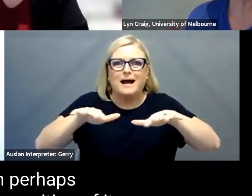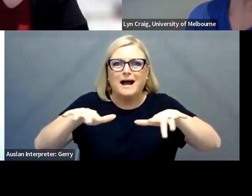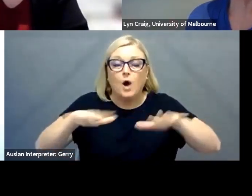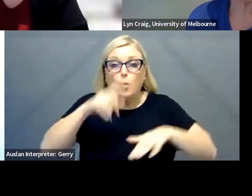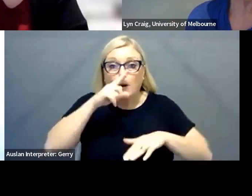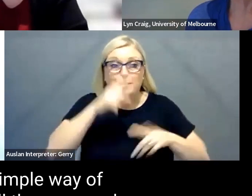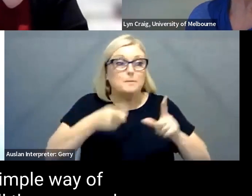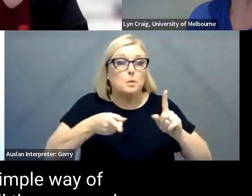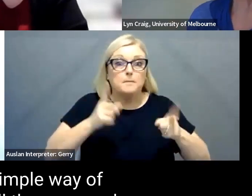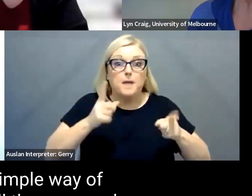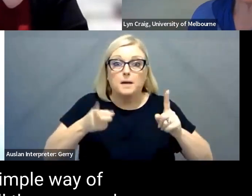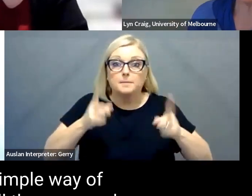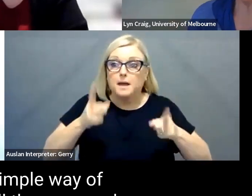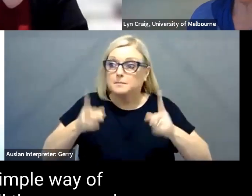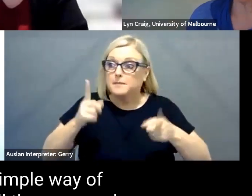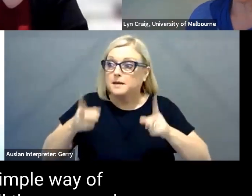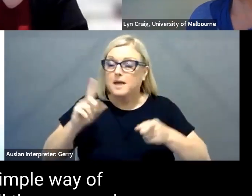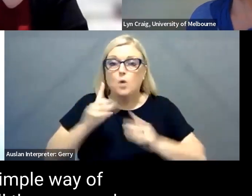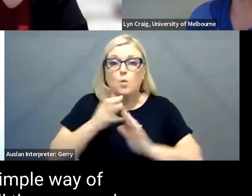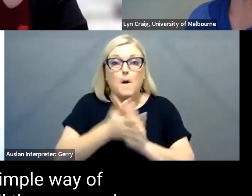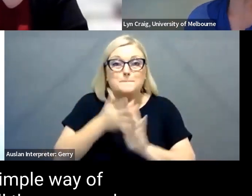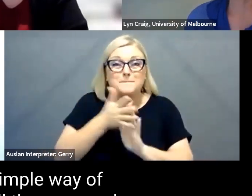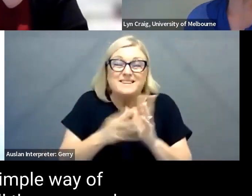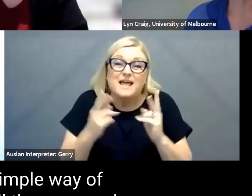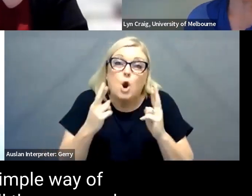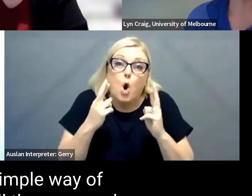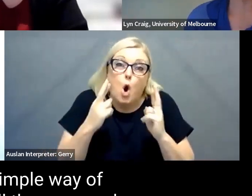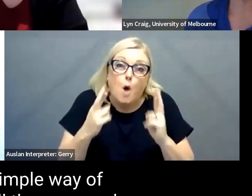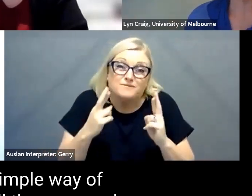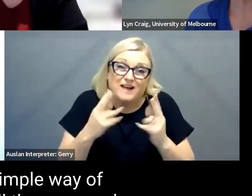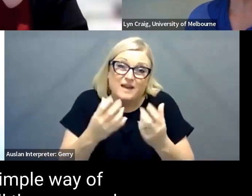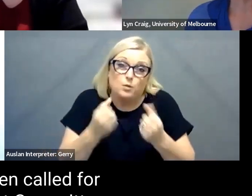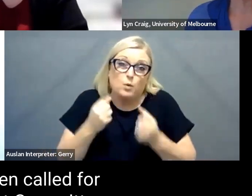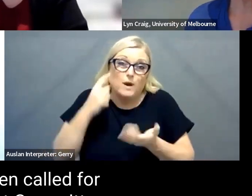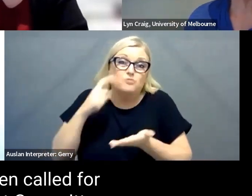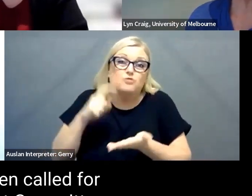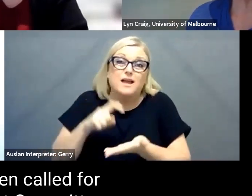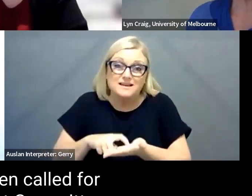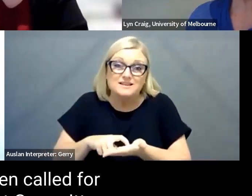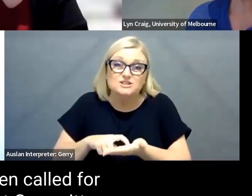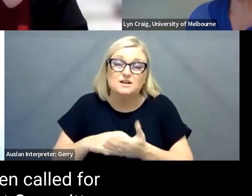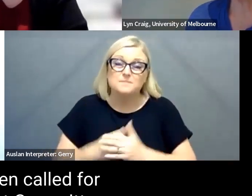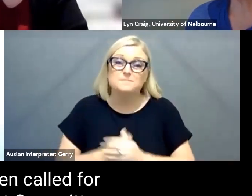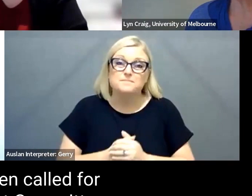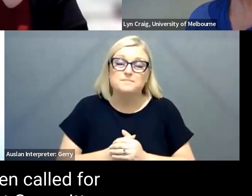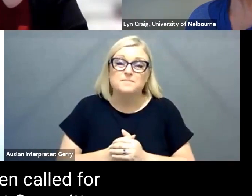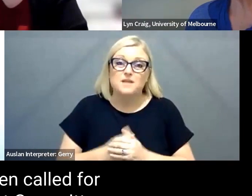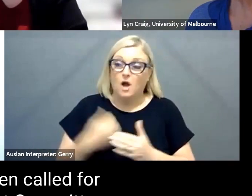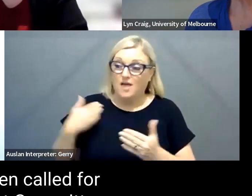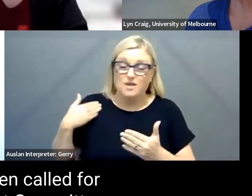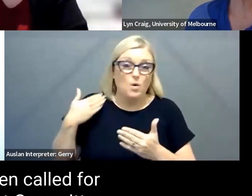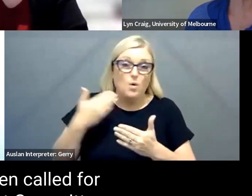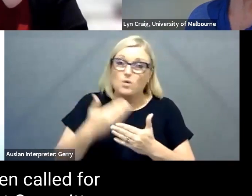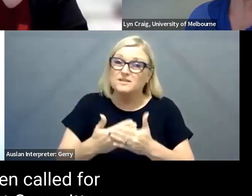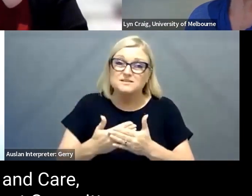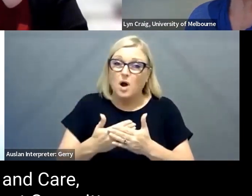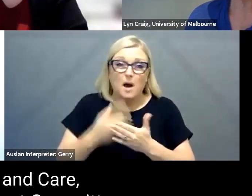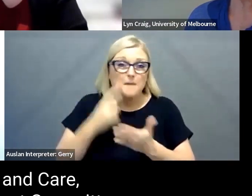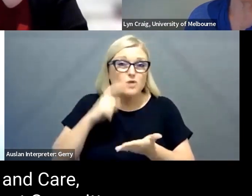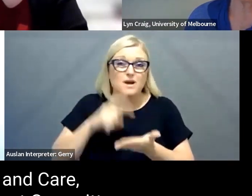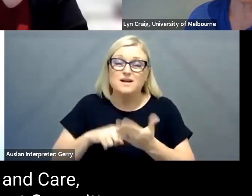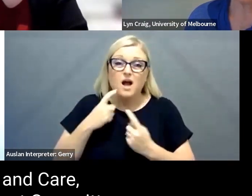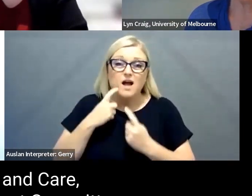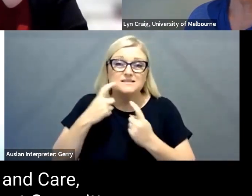it. The most simple way of recognising all the care work has just been called for by the Select Committee